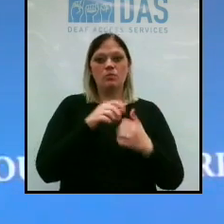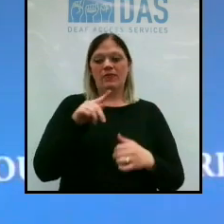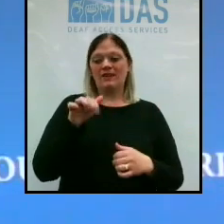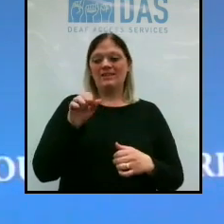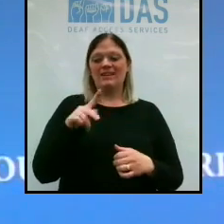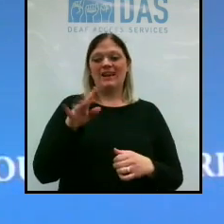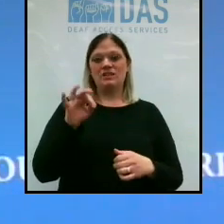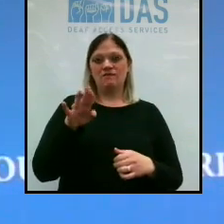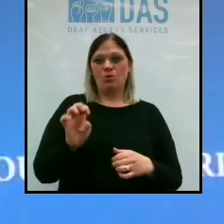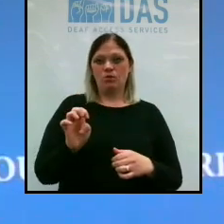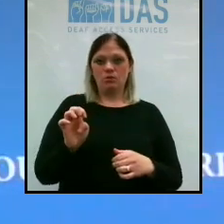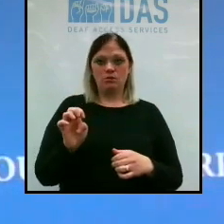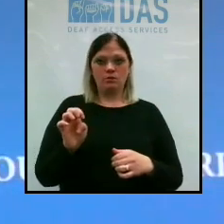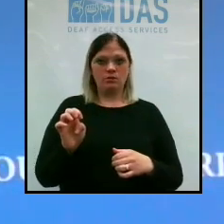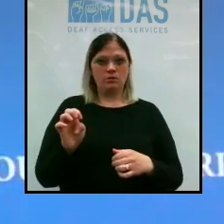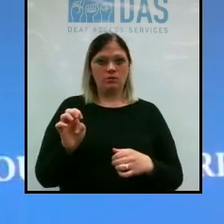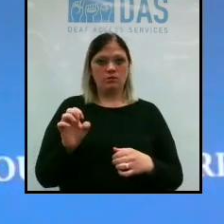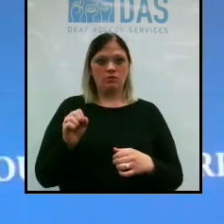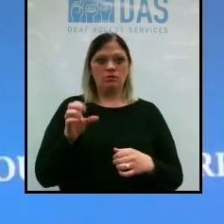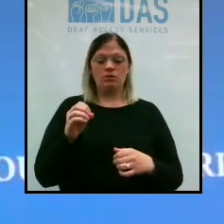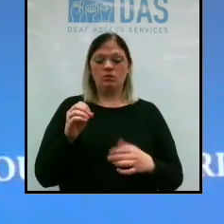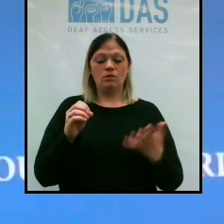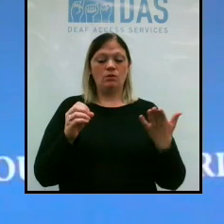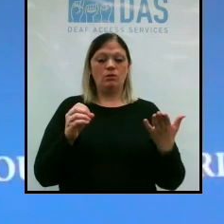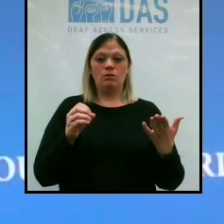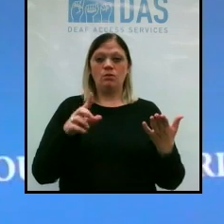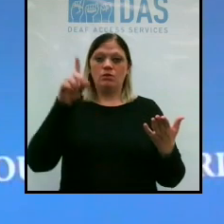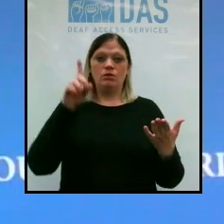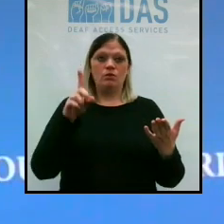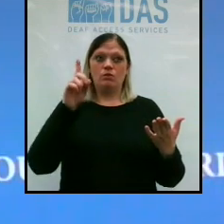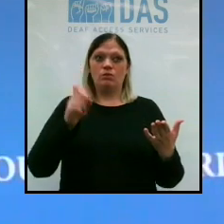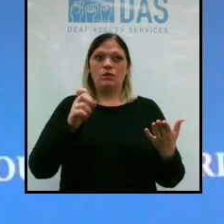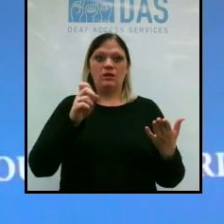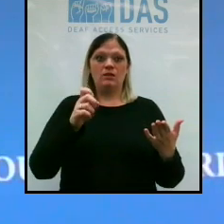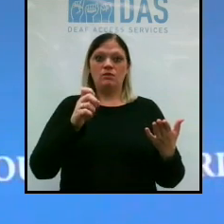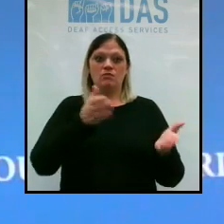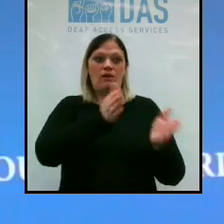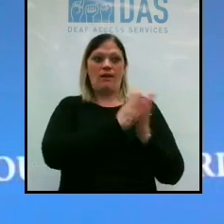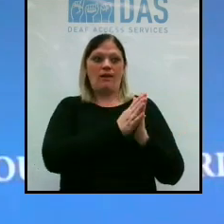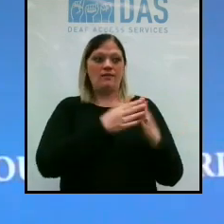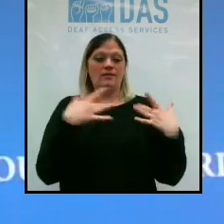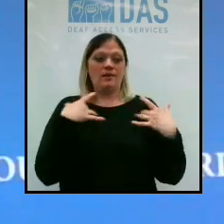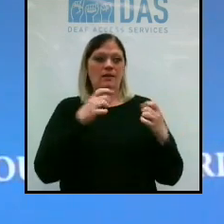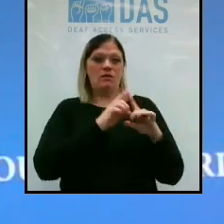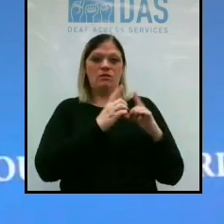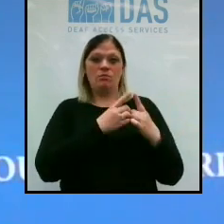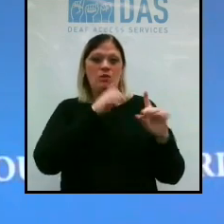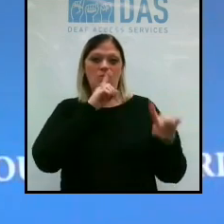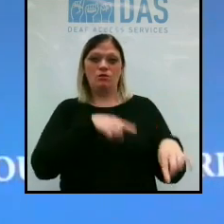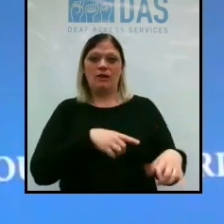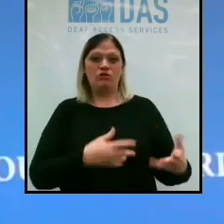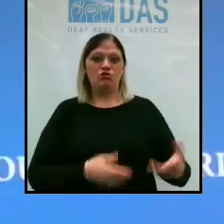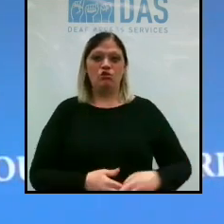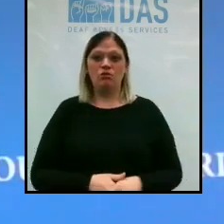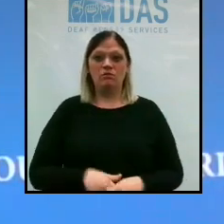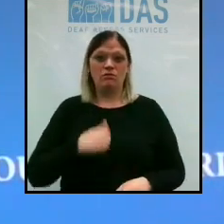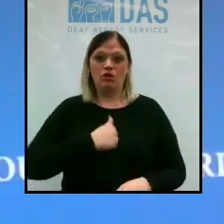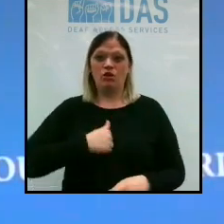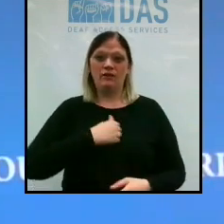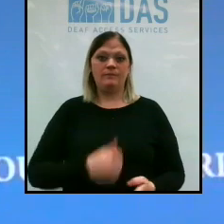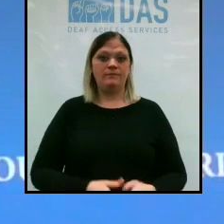force. So I really, you best directed that question to the health department to answer the current status of it. I'm